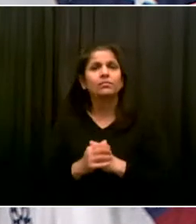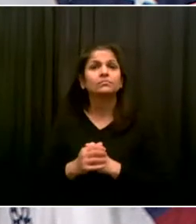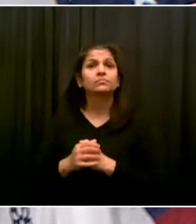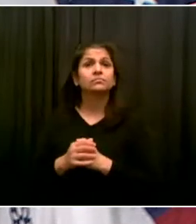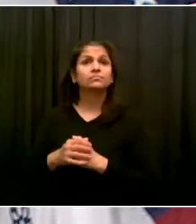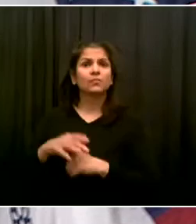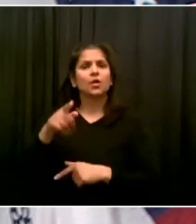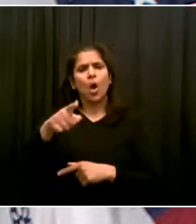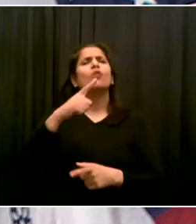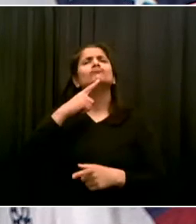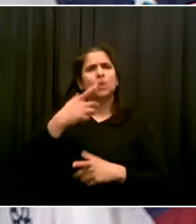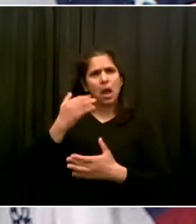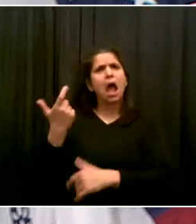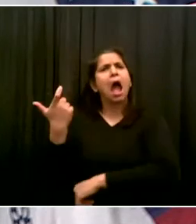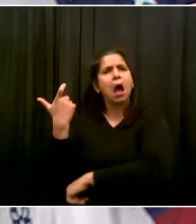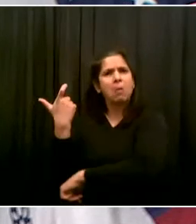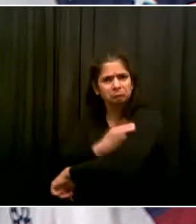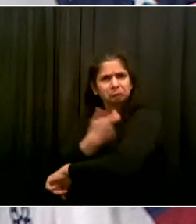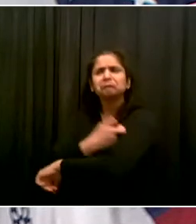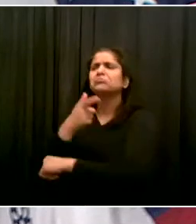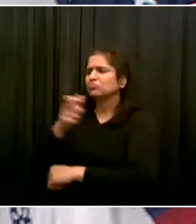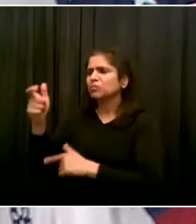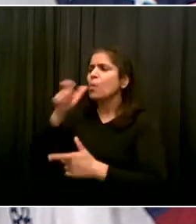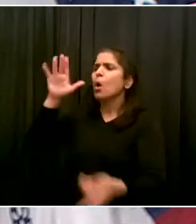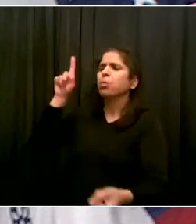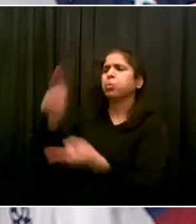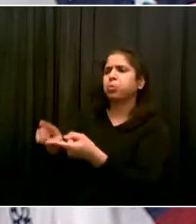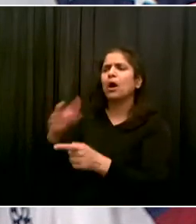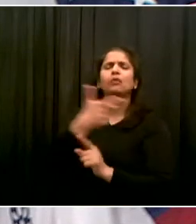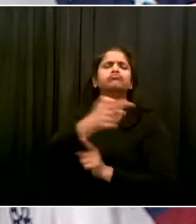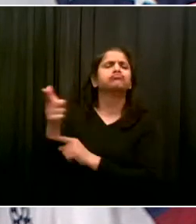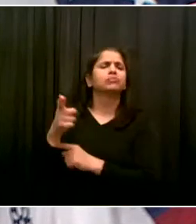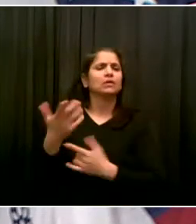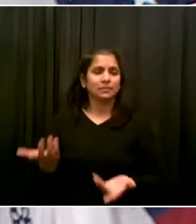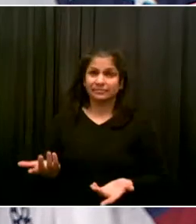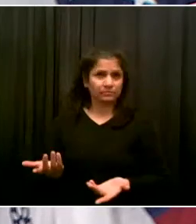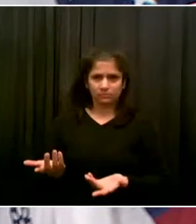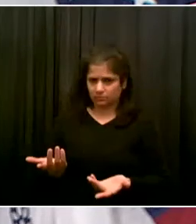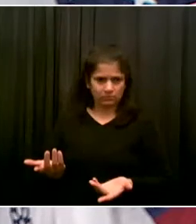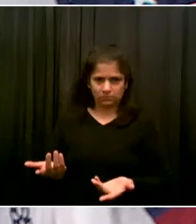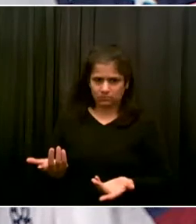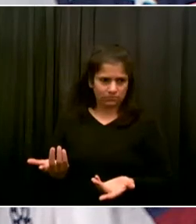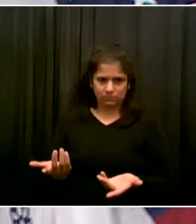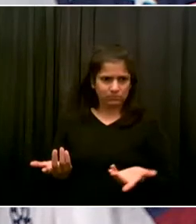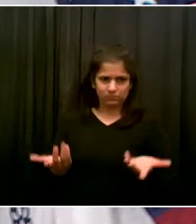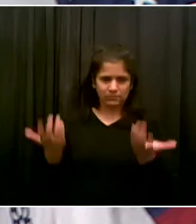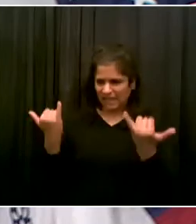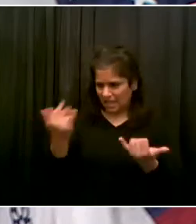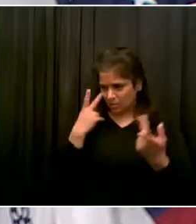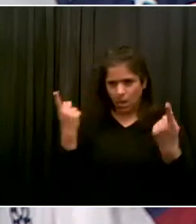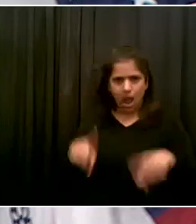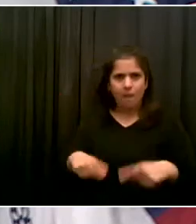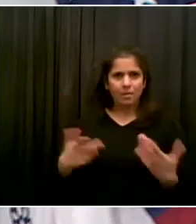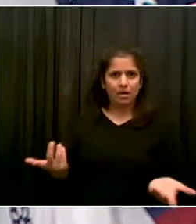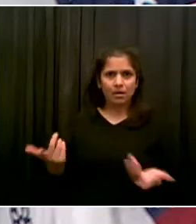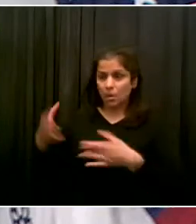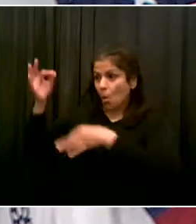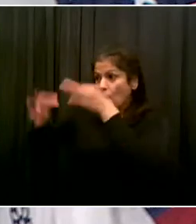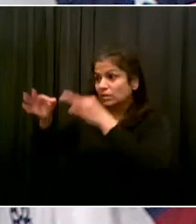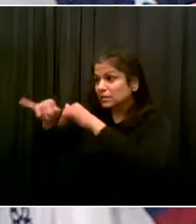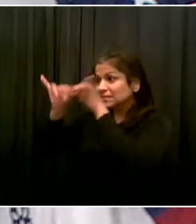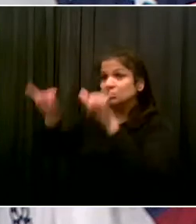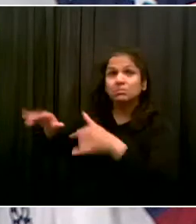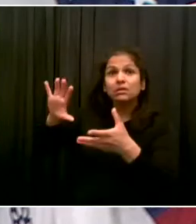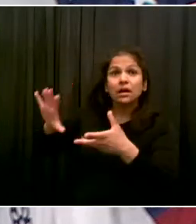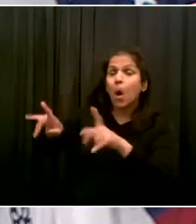reopening the city would help fix the problem. You've said part of the problem is caused by the shutdown of the court system. Your police chief has tried to attribute some of it to